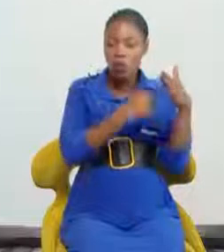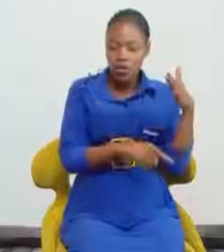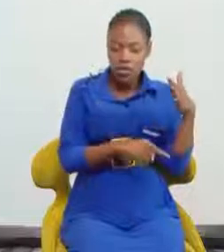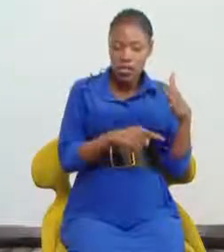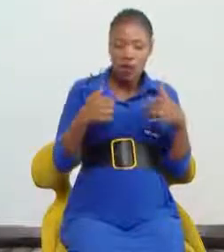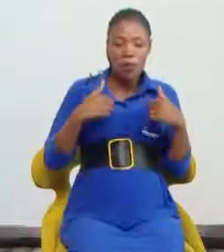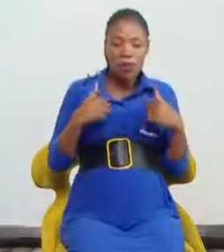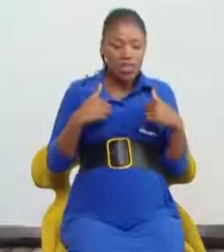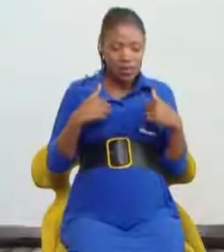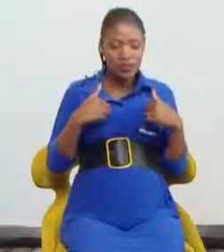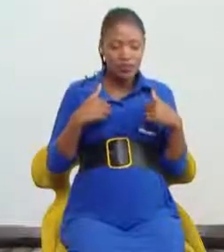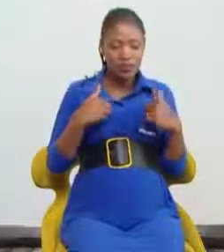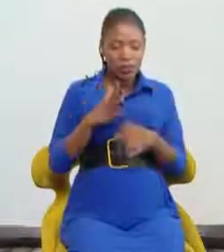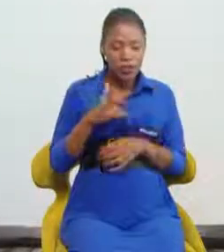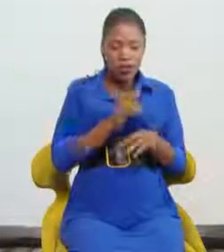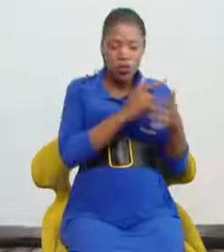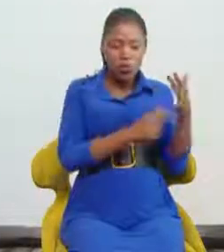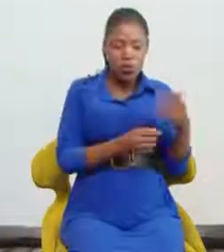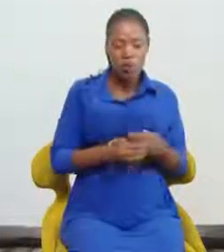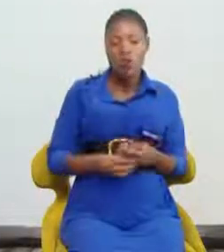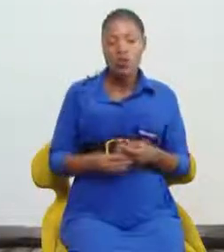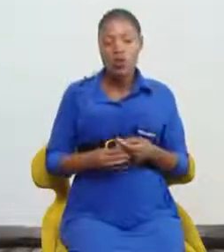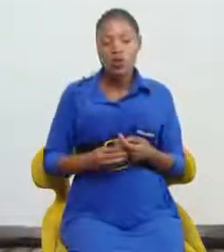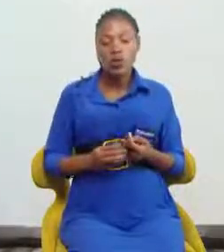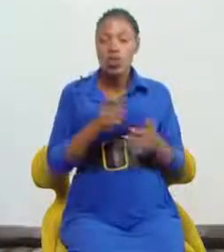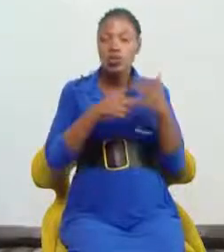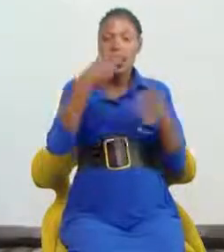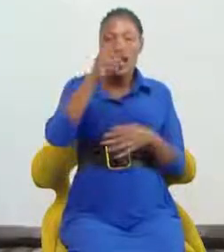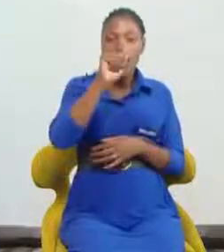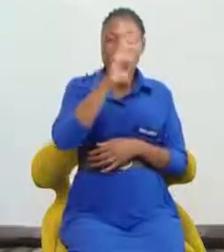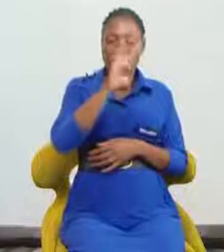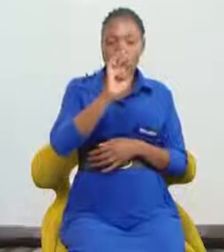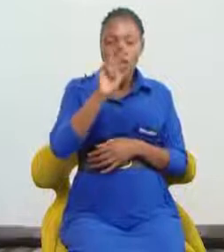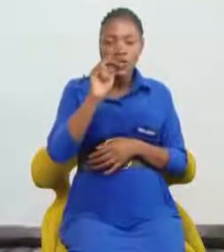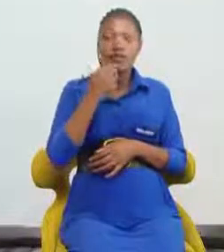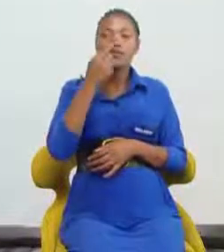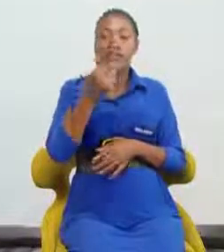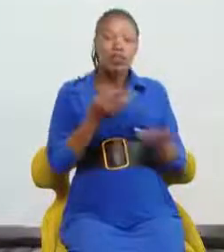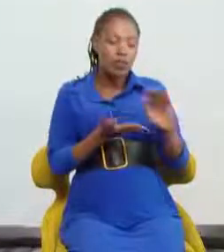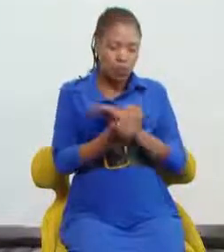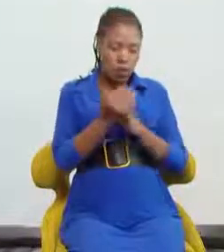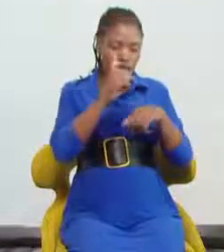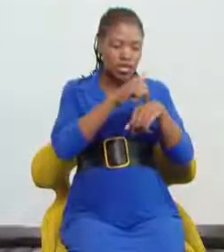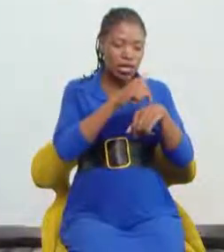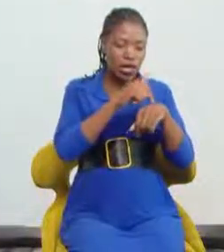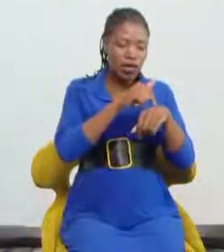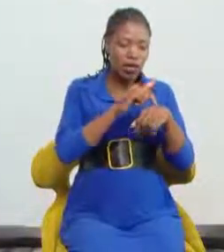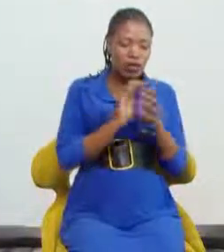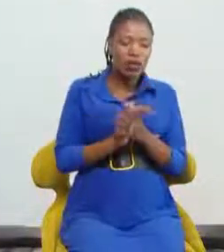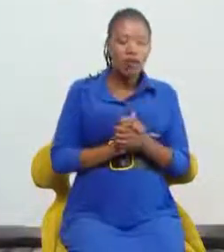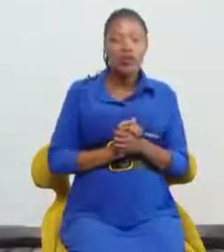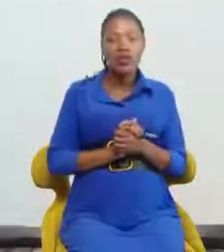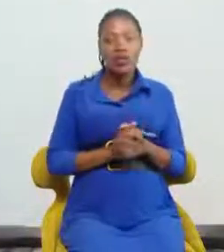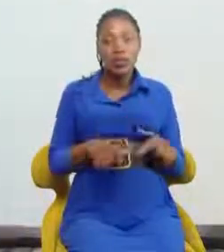was really touched by what said Haben this morning about the fact that when she was in front of